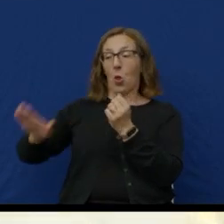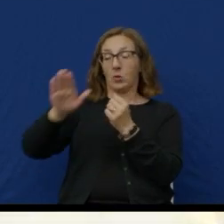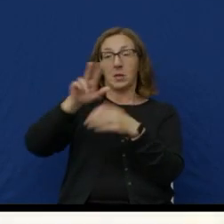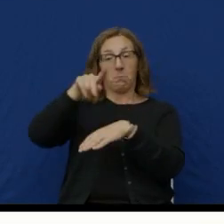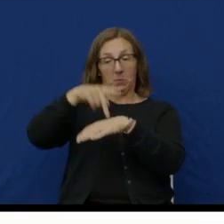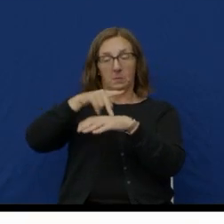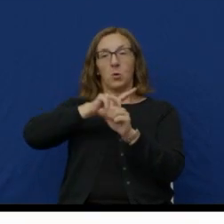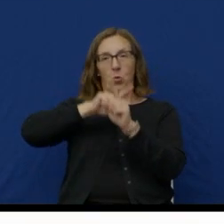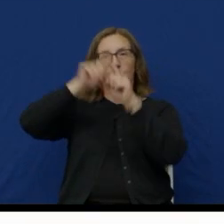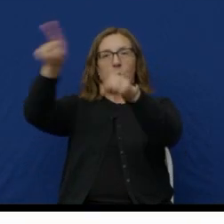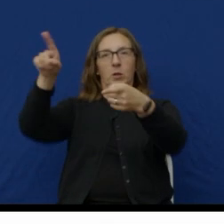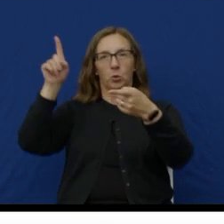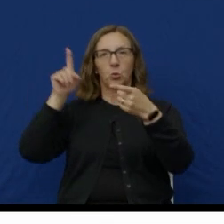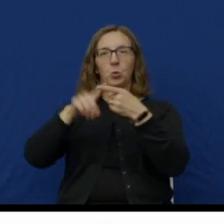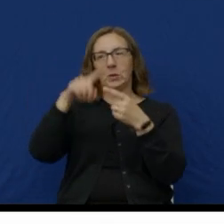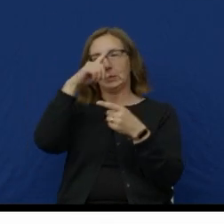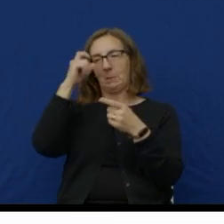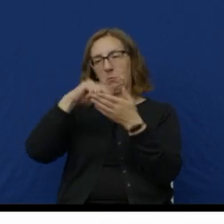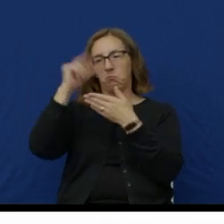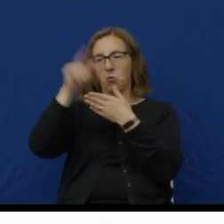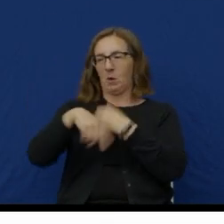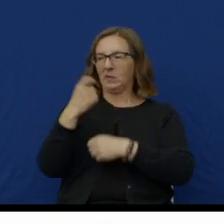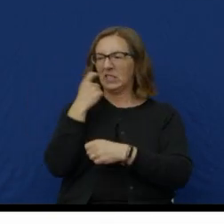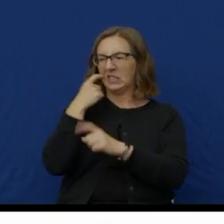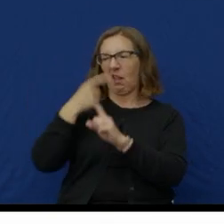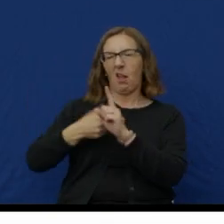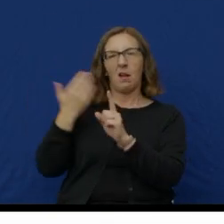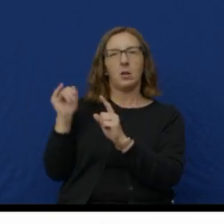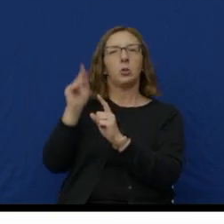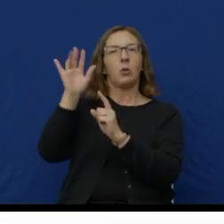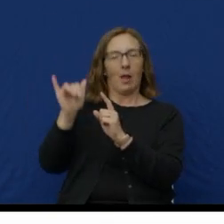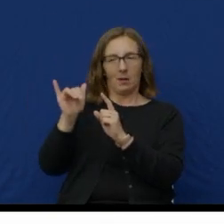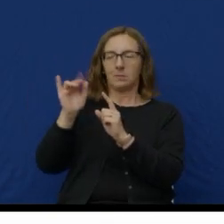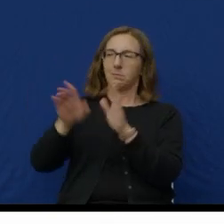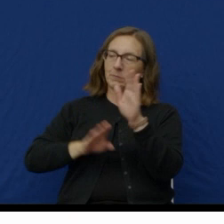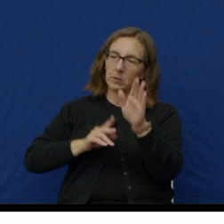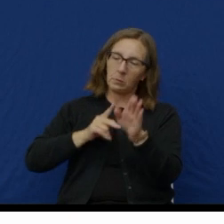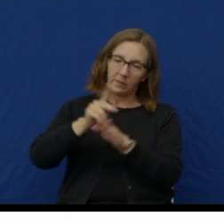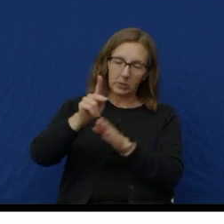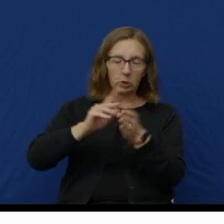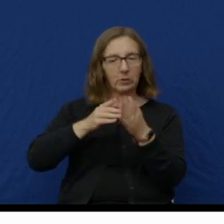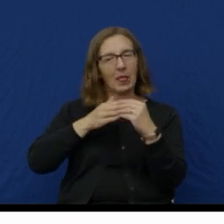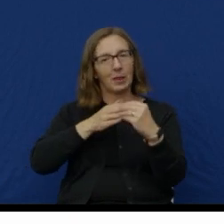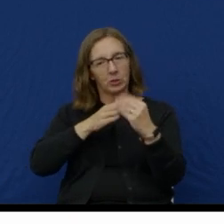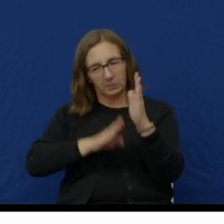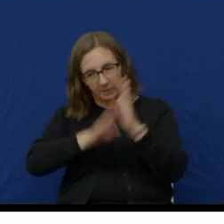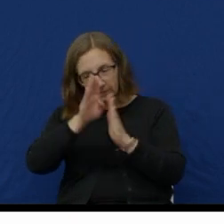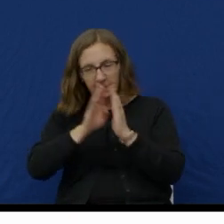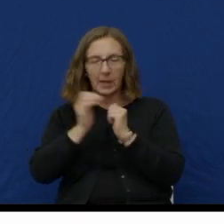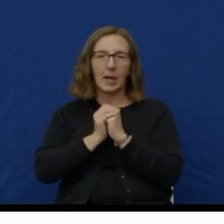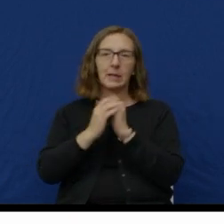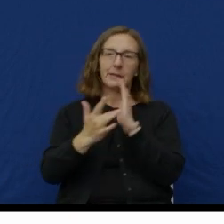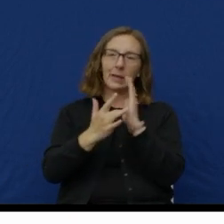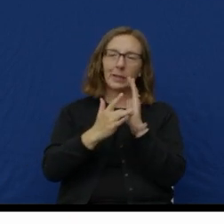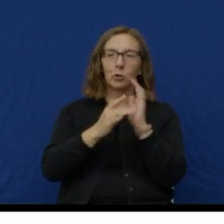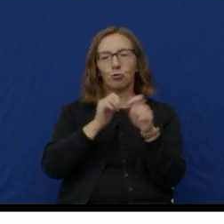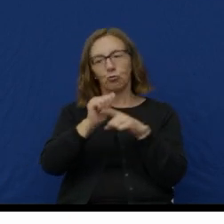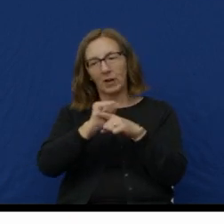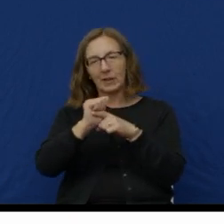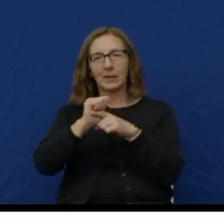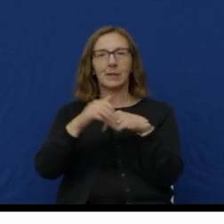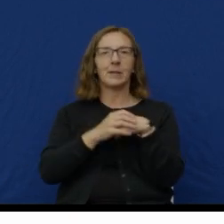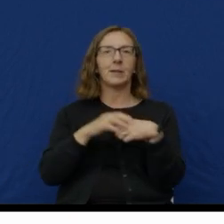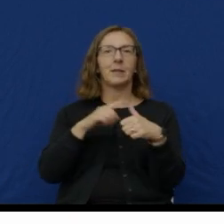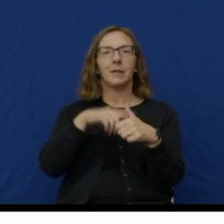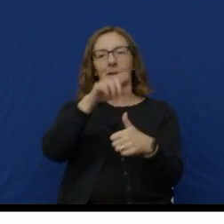and Technical Education summer program in July and took part in professional leadership development and technical upgrade training. Sessions included